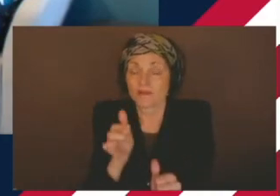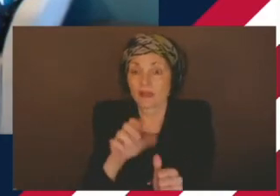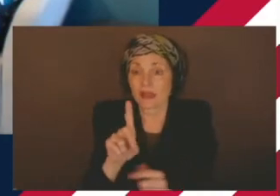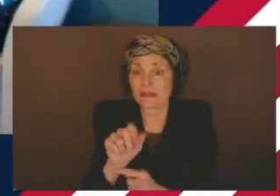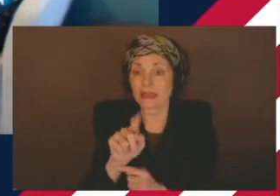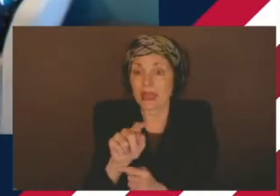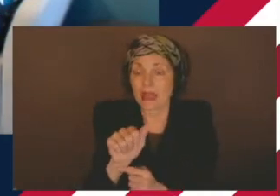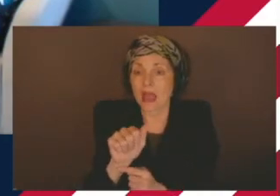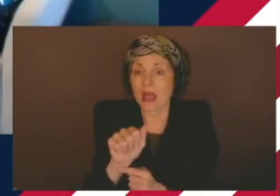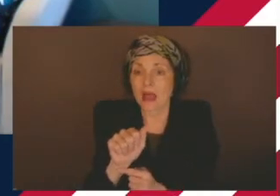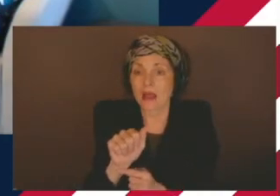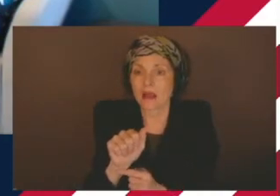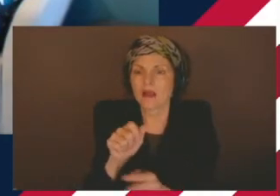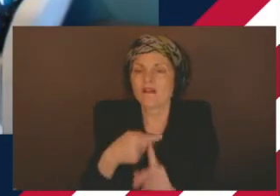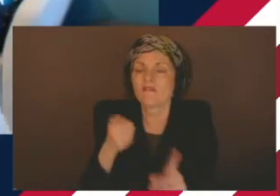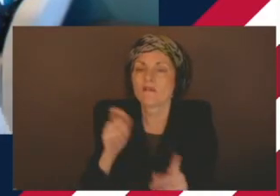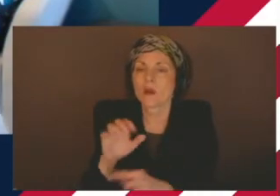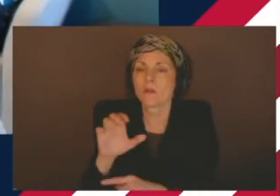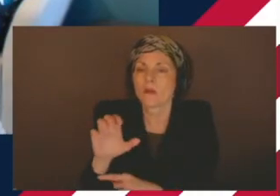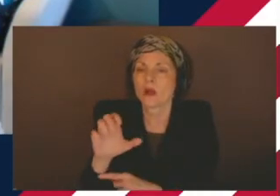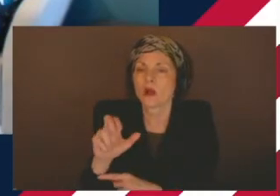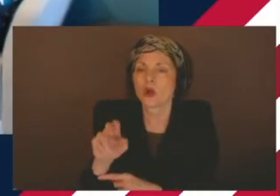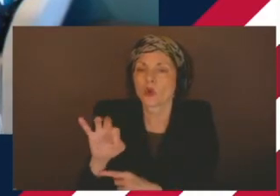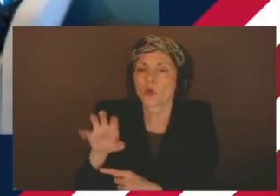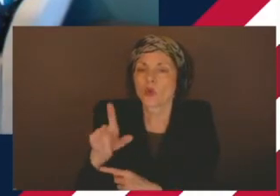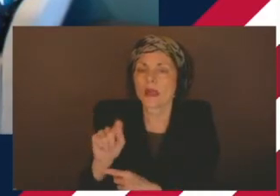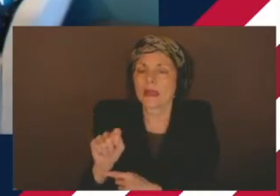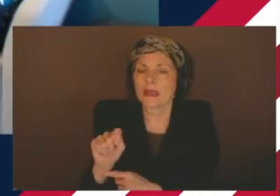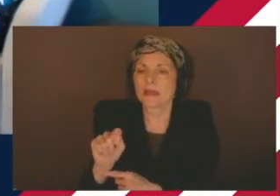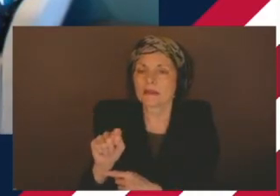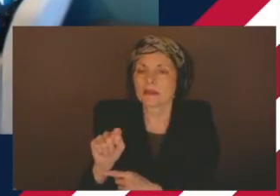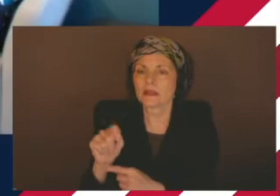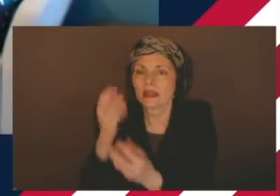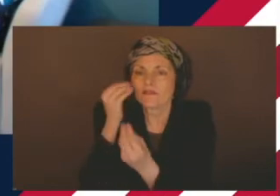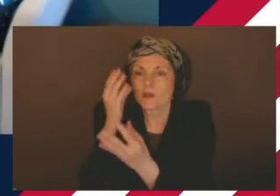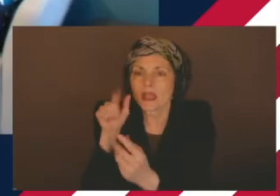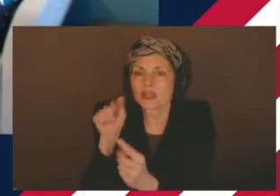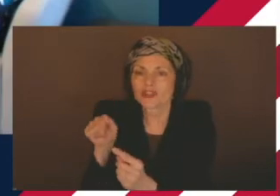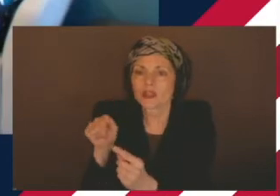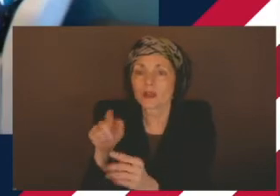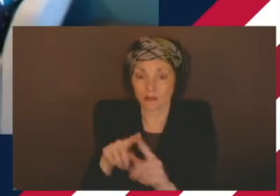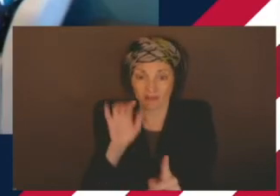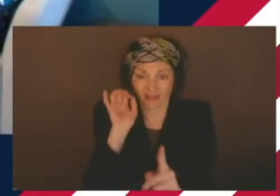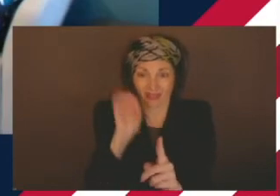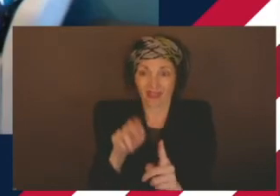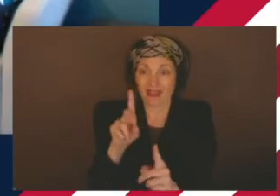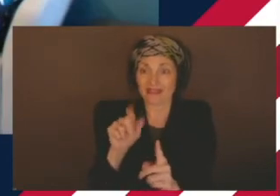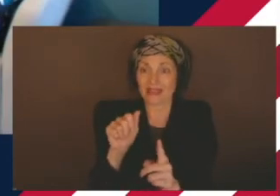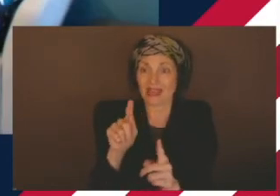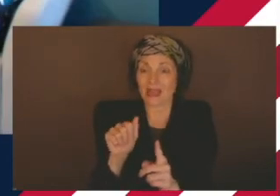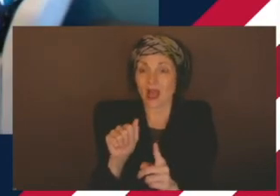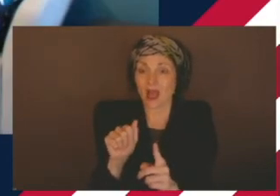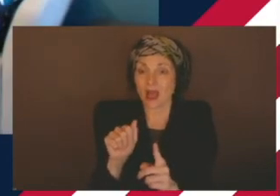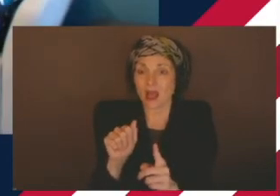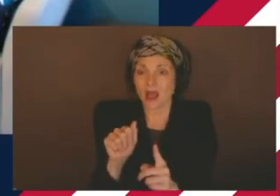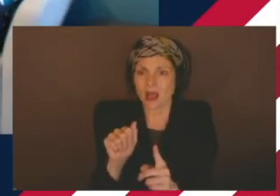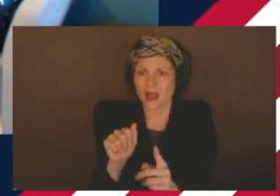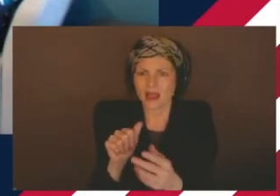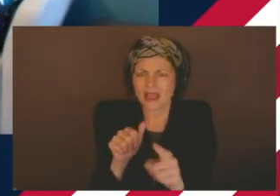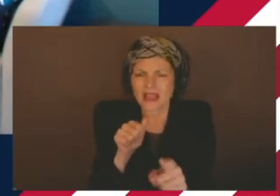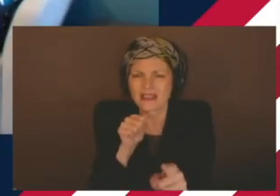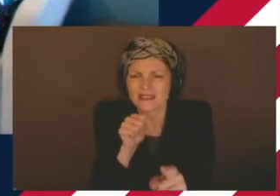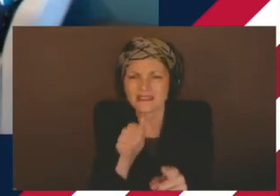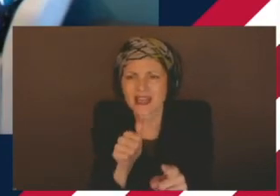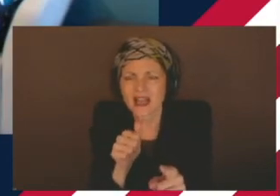credit repositories. The problem is that that data is not innocuous. It's not benign.